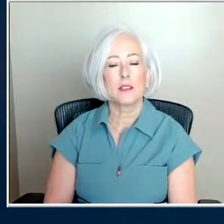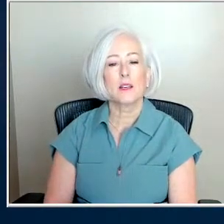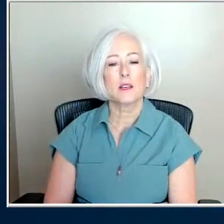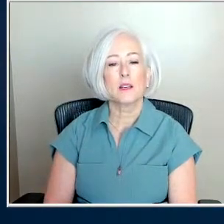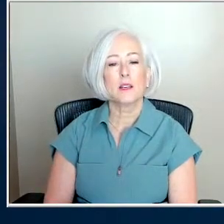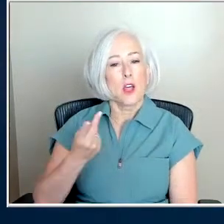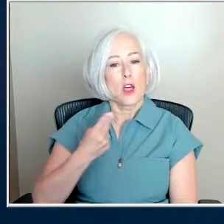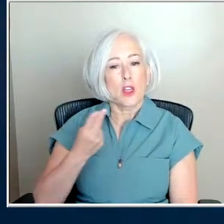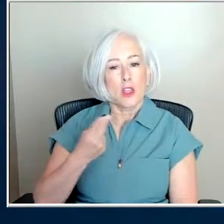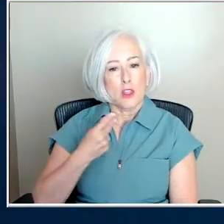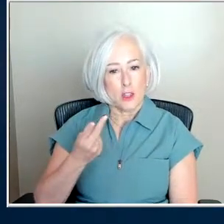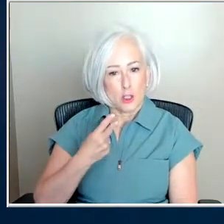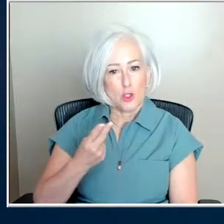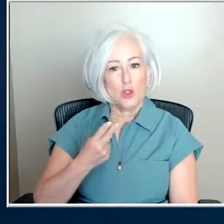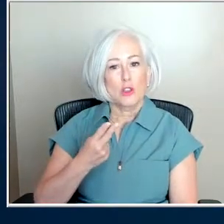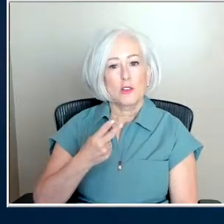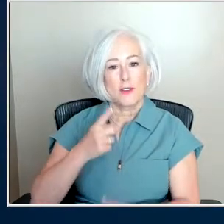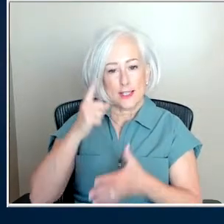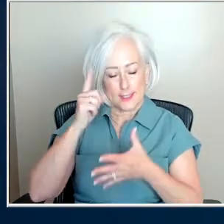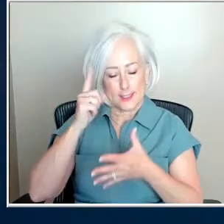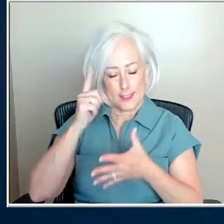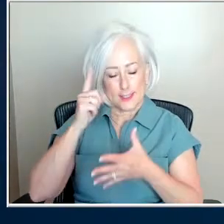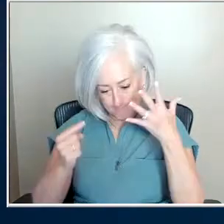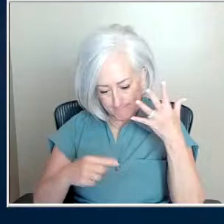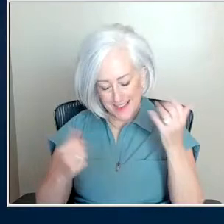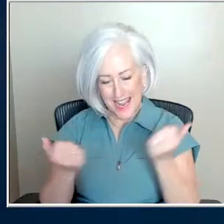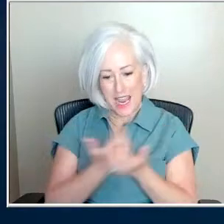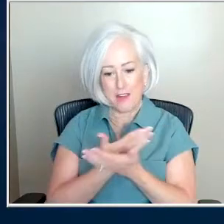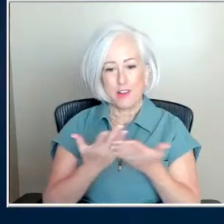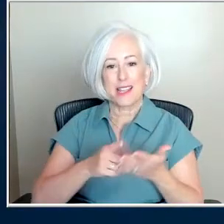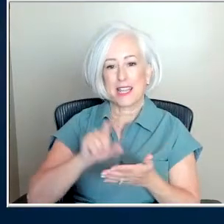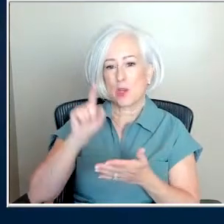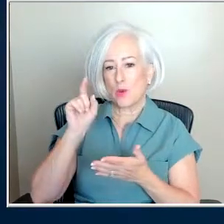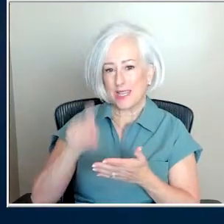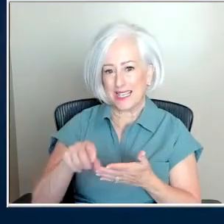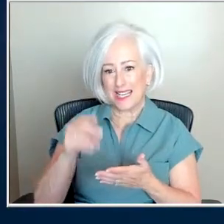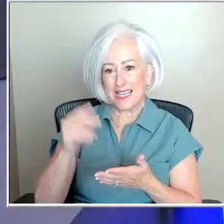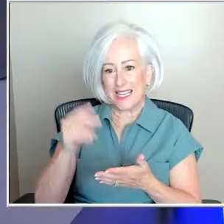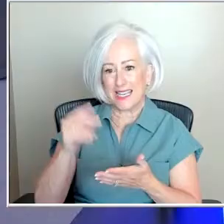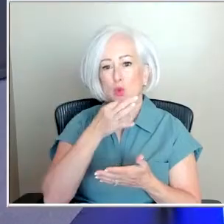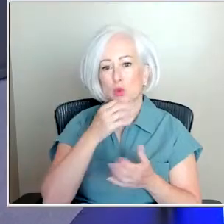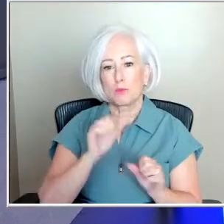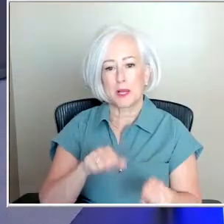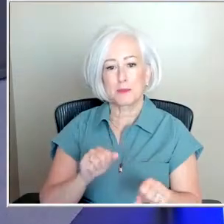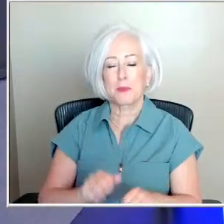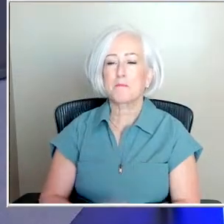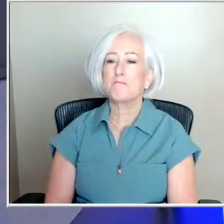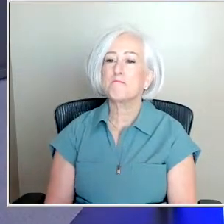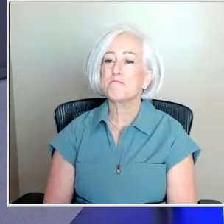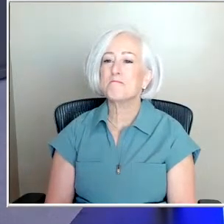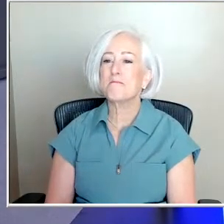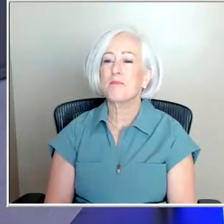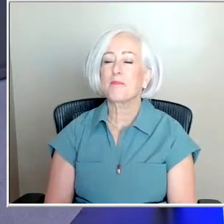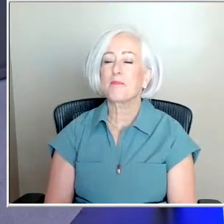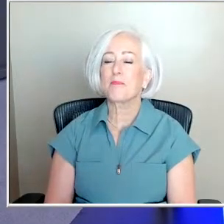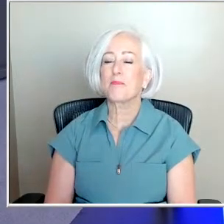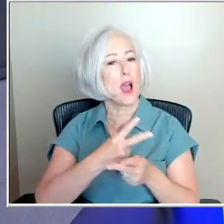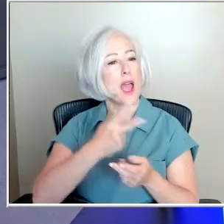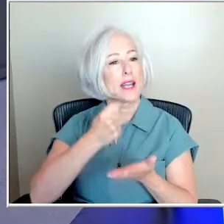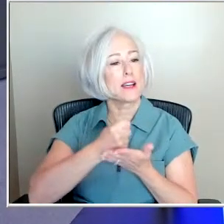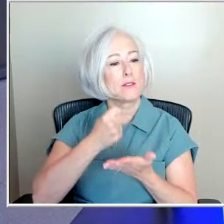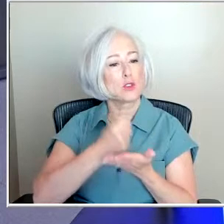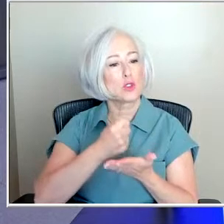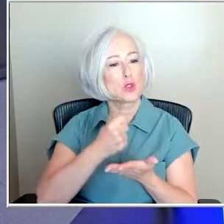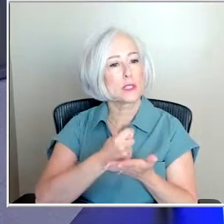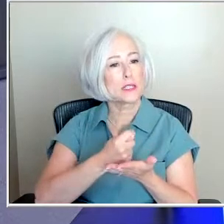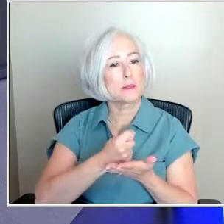absolutely going over a list of all the things we have to do ASAP on the spot. And what type of treatment considerations and challenges are